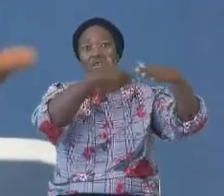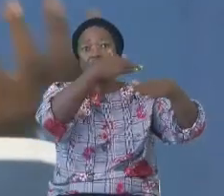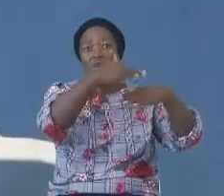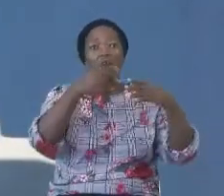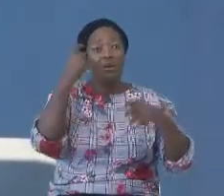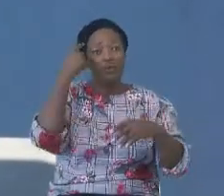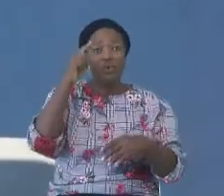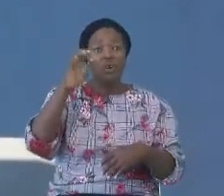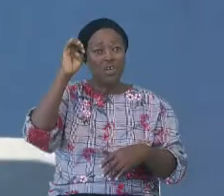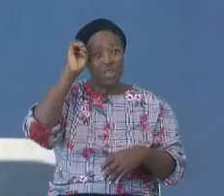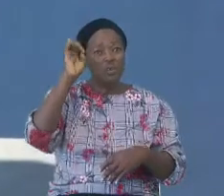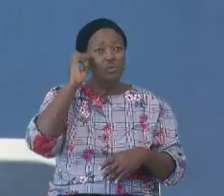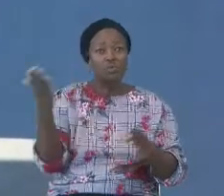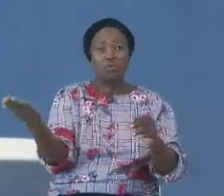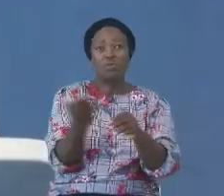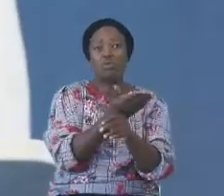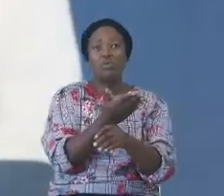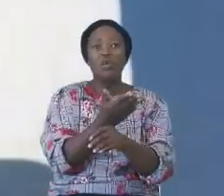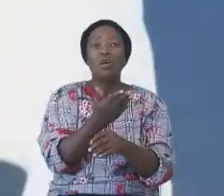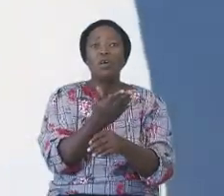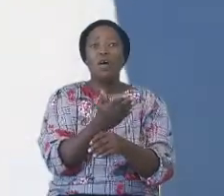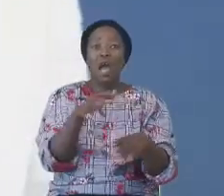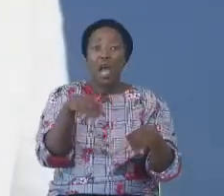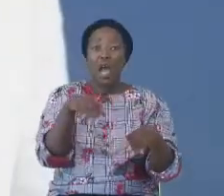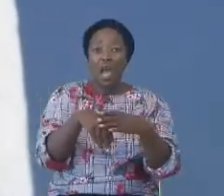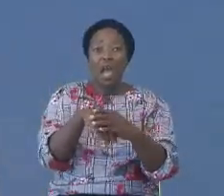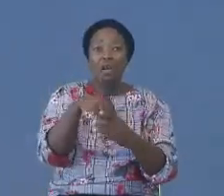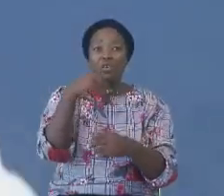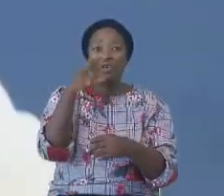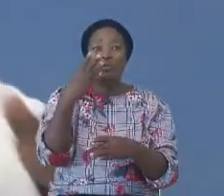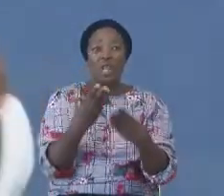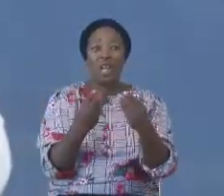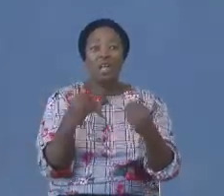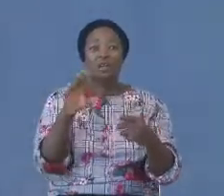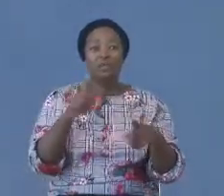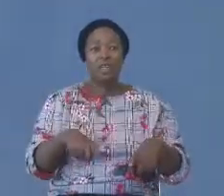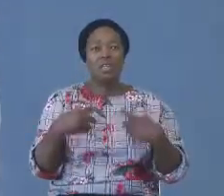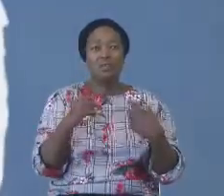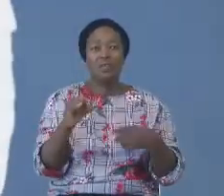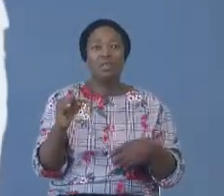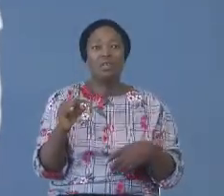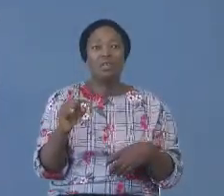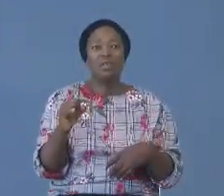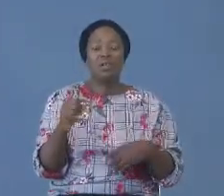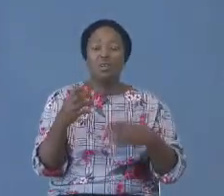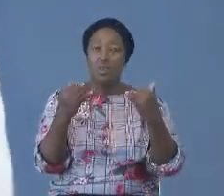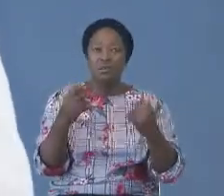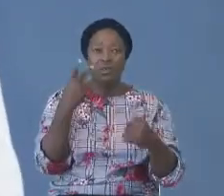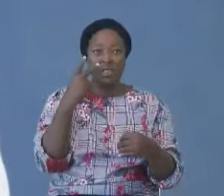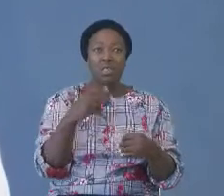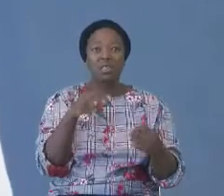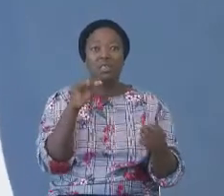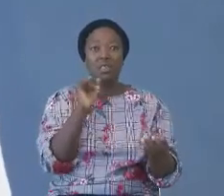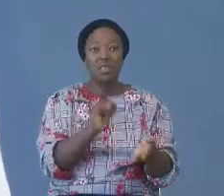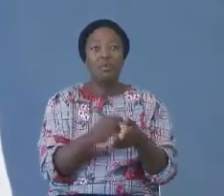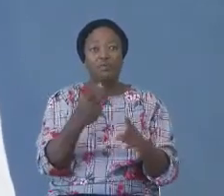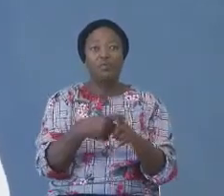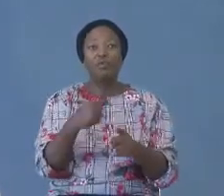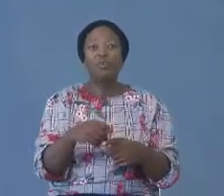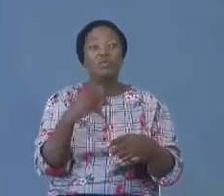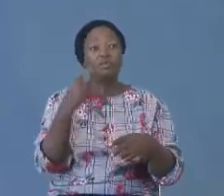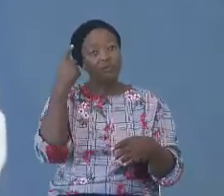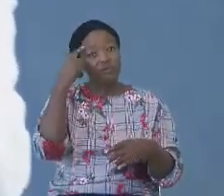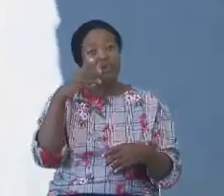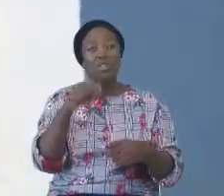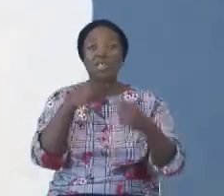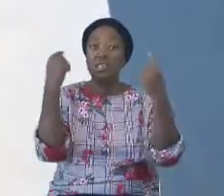judgment. And who shall declare his generation? For he was cut off out of the land of the